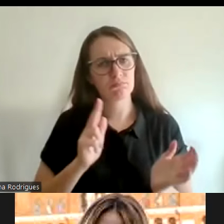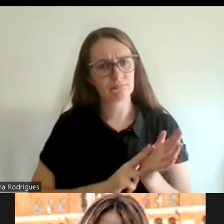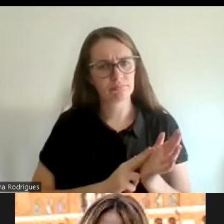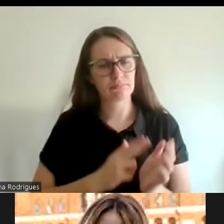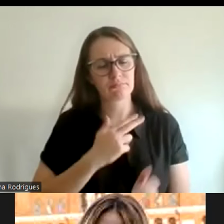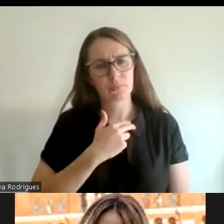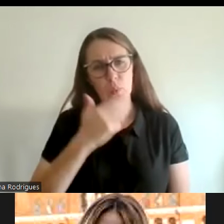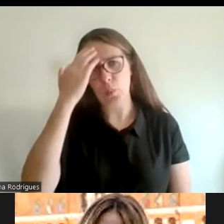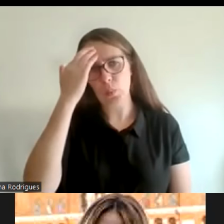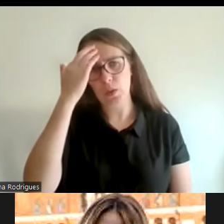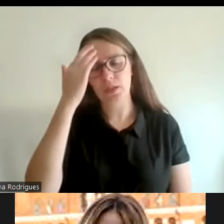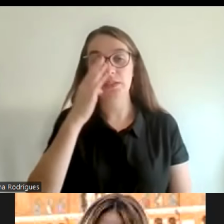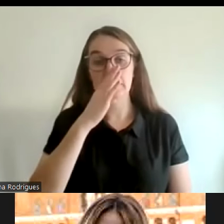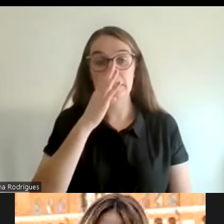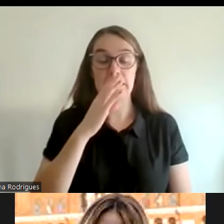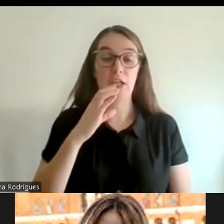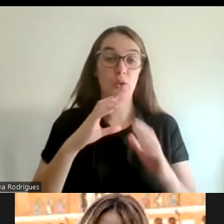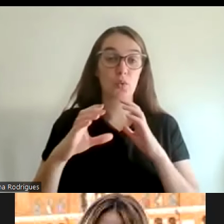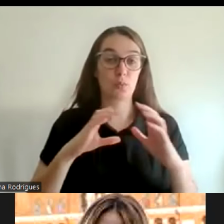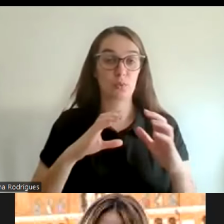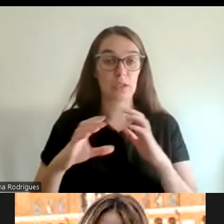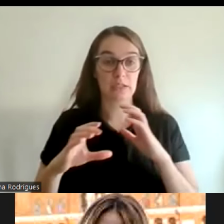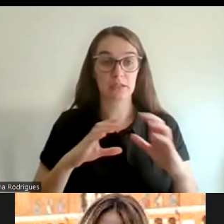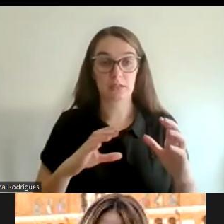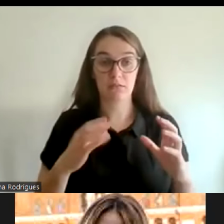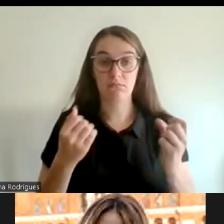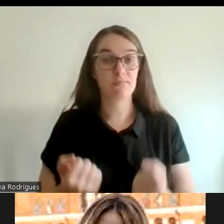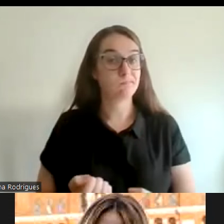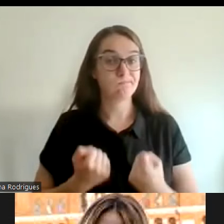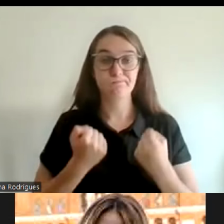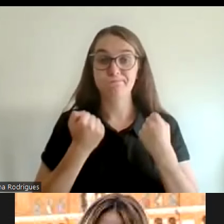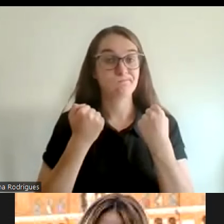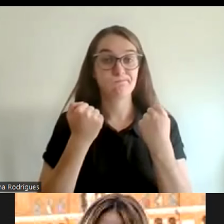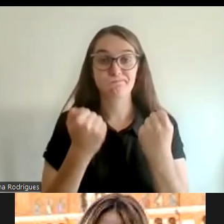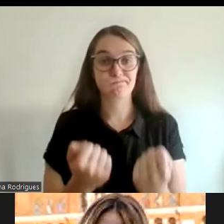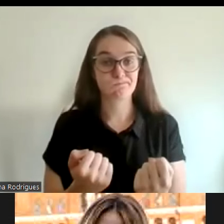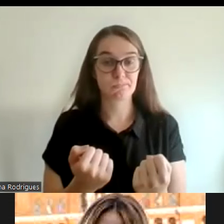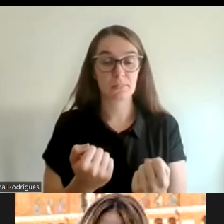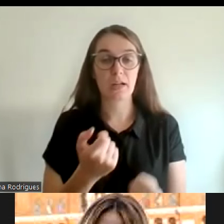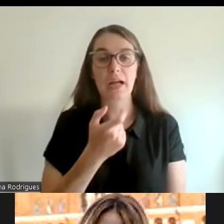the communication cannot be done if the majority